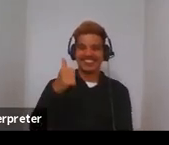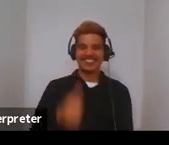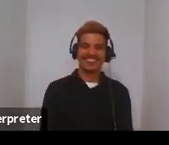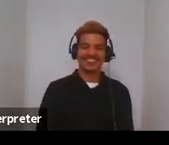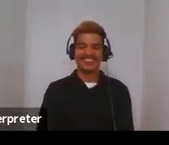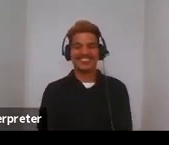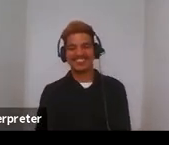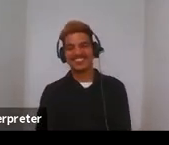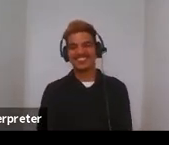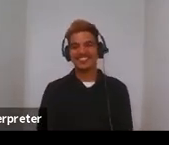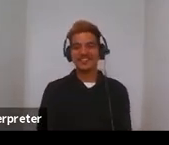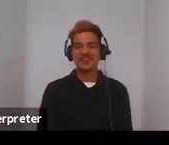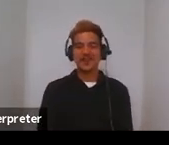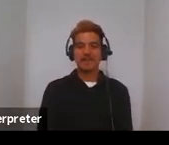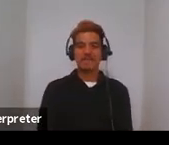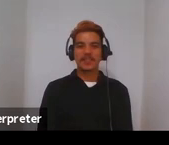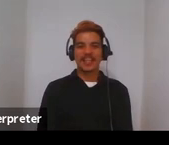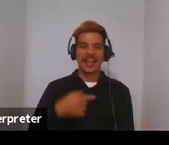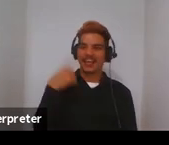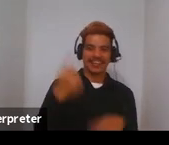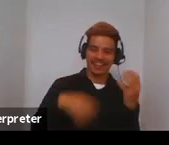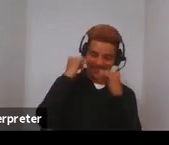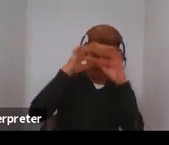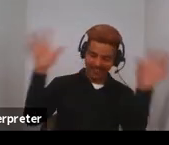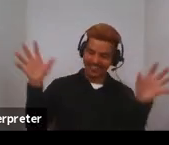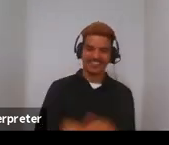Thank you. I cannot imagine.